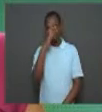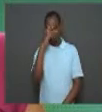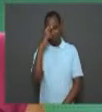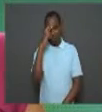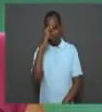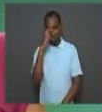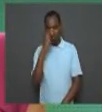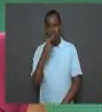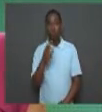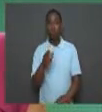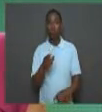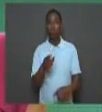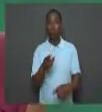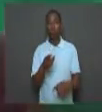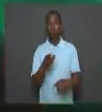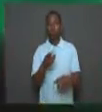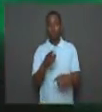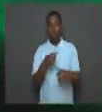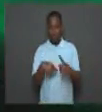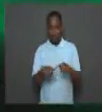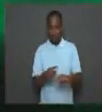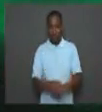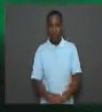could have given are: